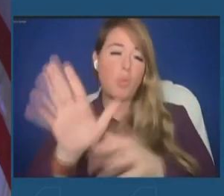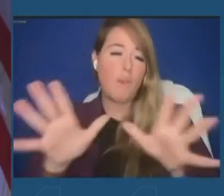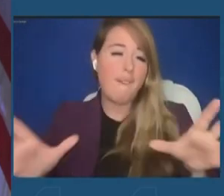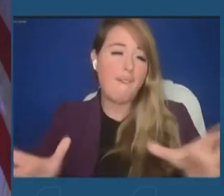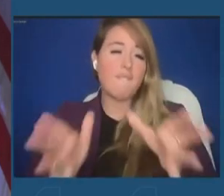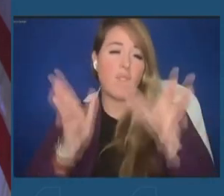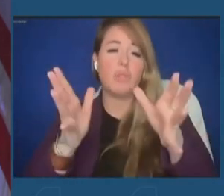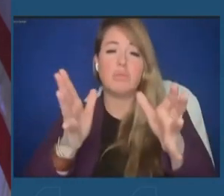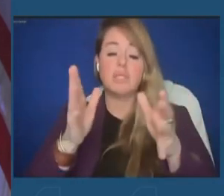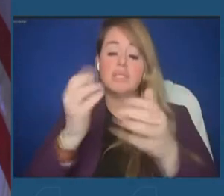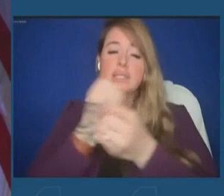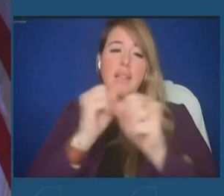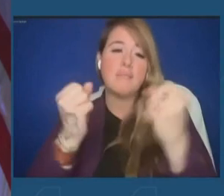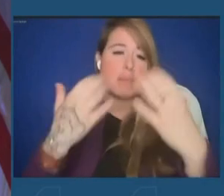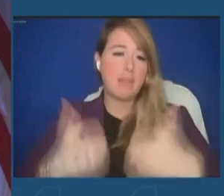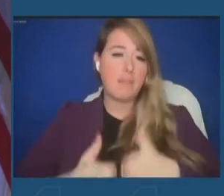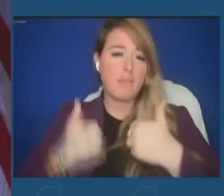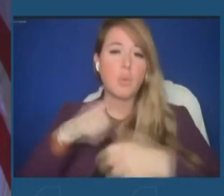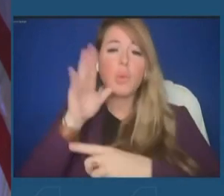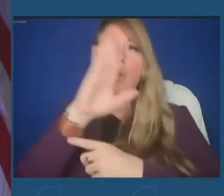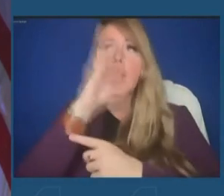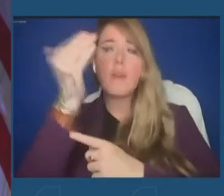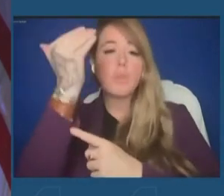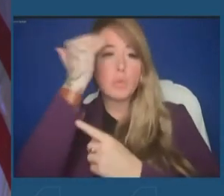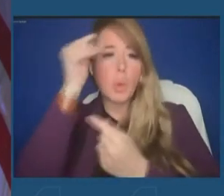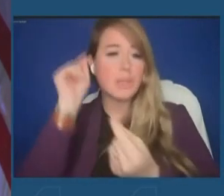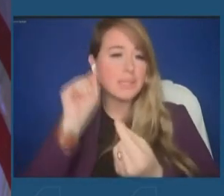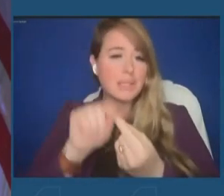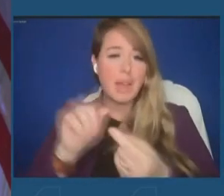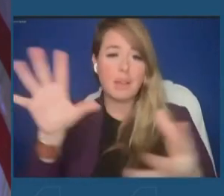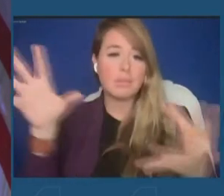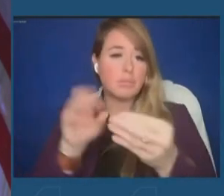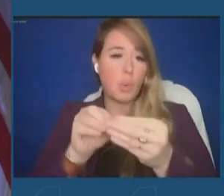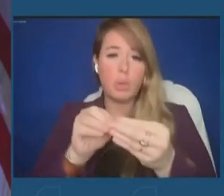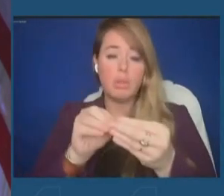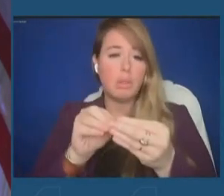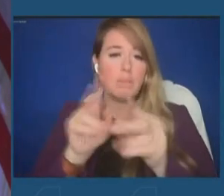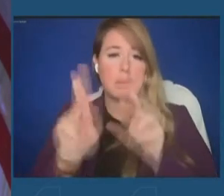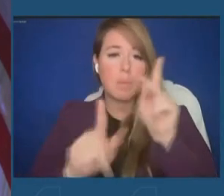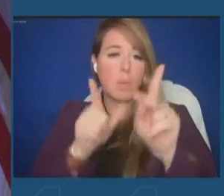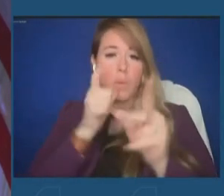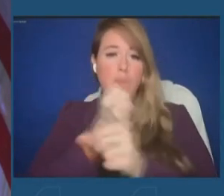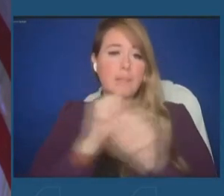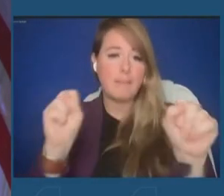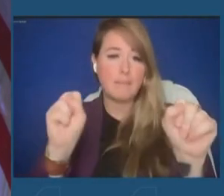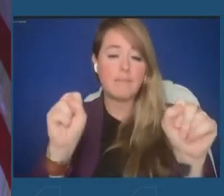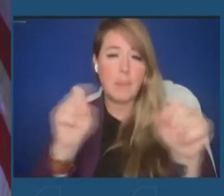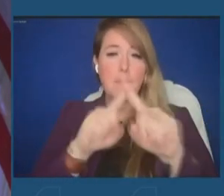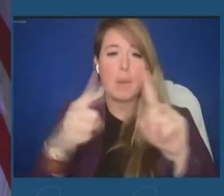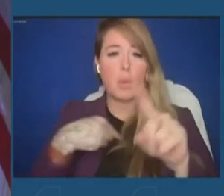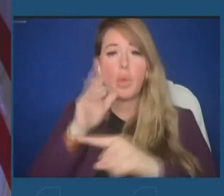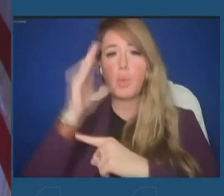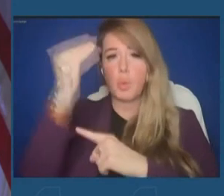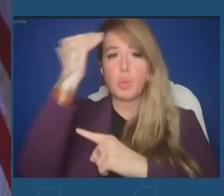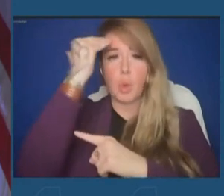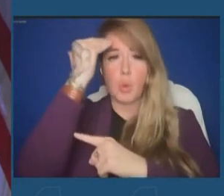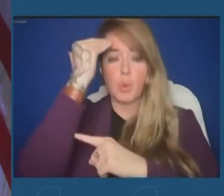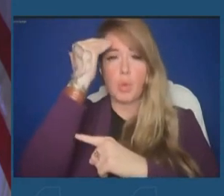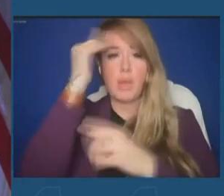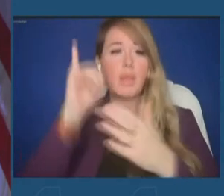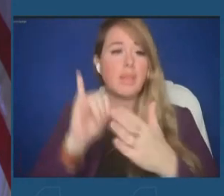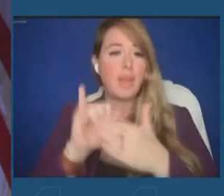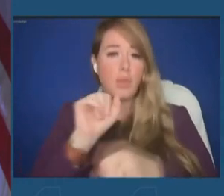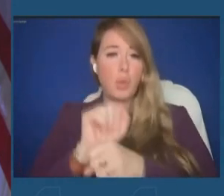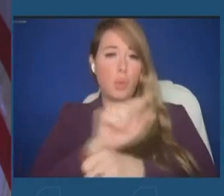countless lives. We will never know the exact total of the people who were saved, but we will know that the work that